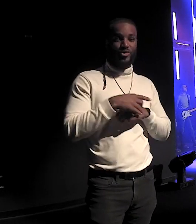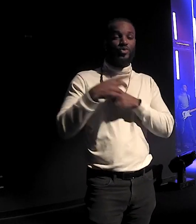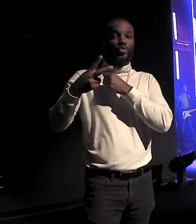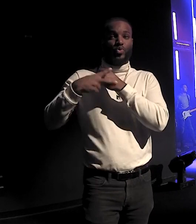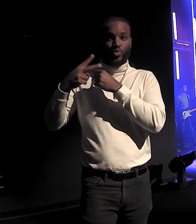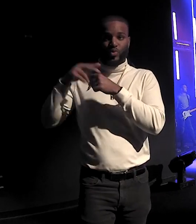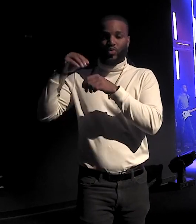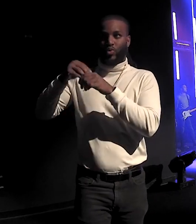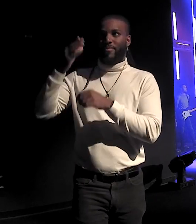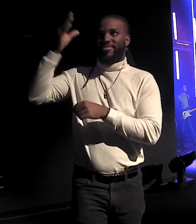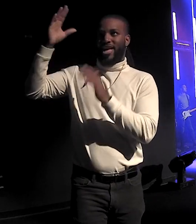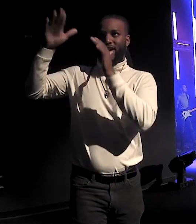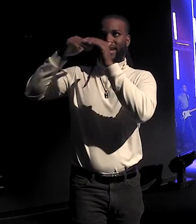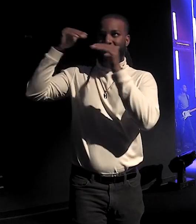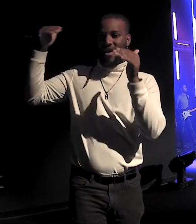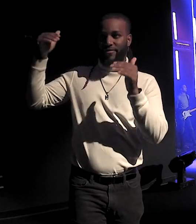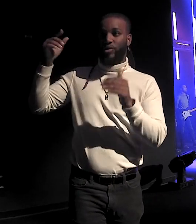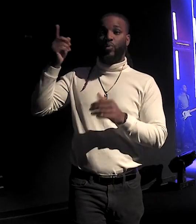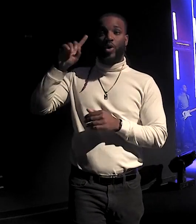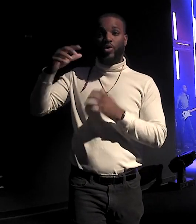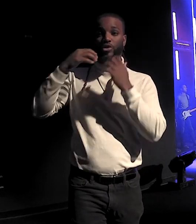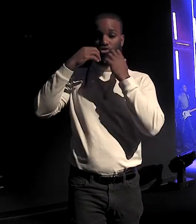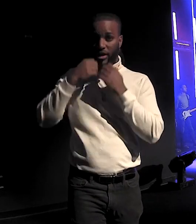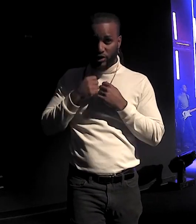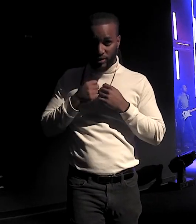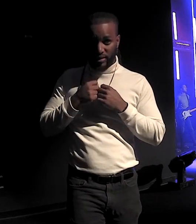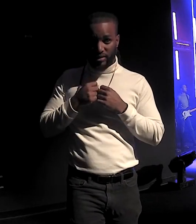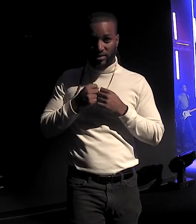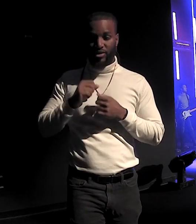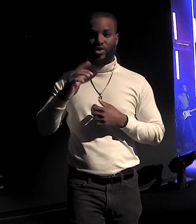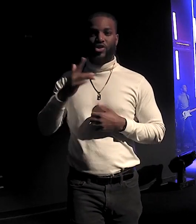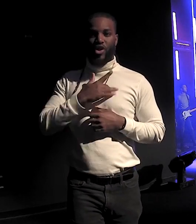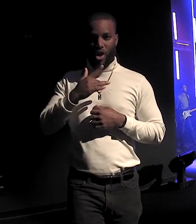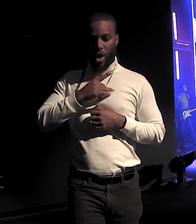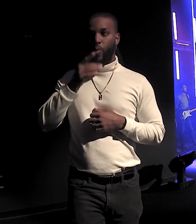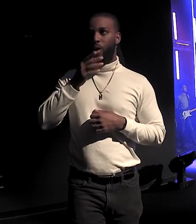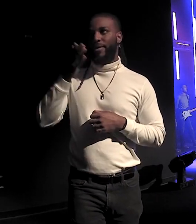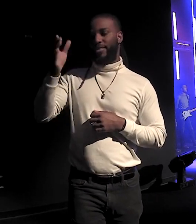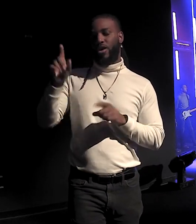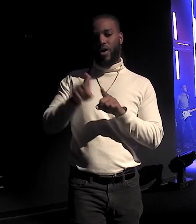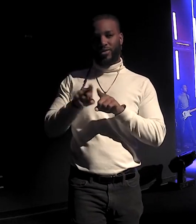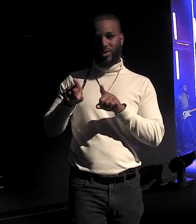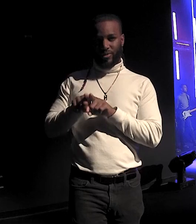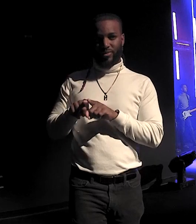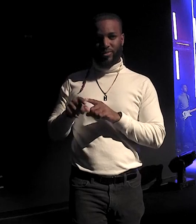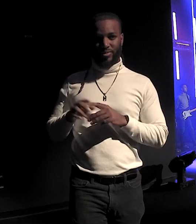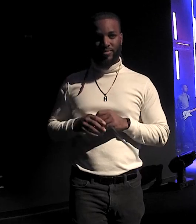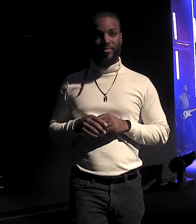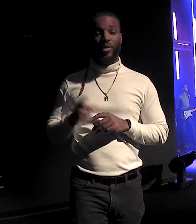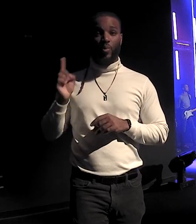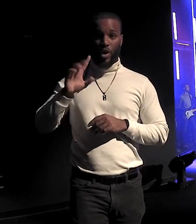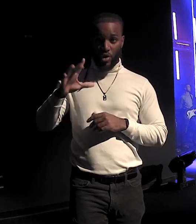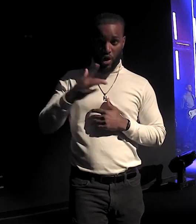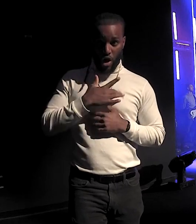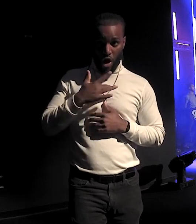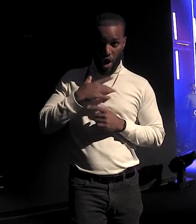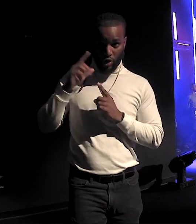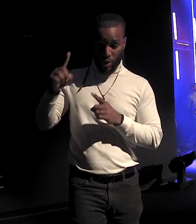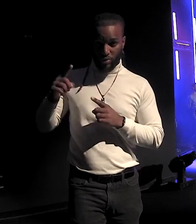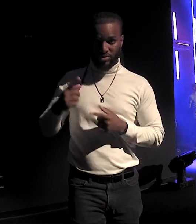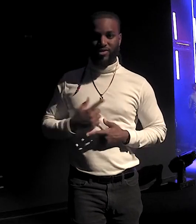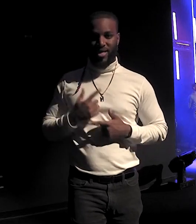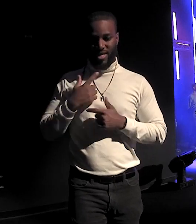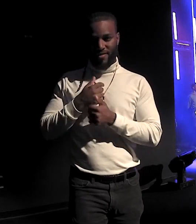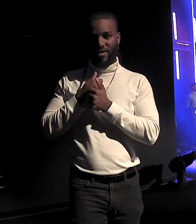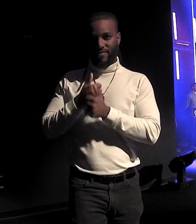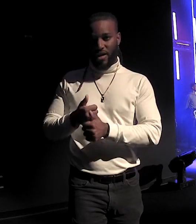up treasures in heaven, for where your treasure is, there your heart will be also. And where your heart goes, your life